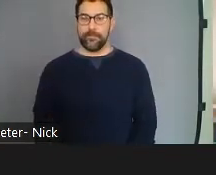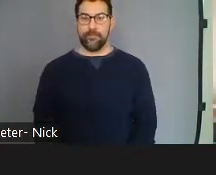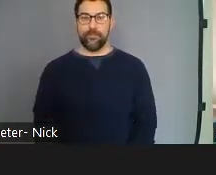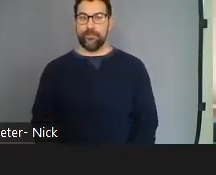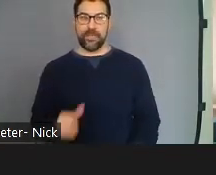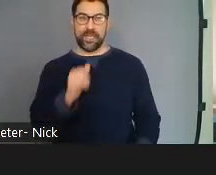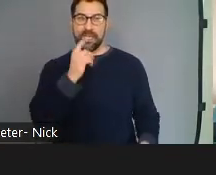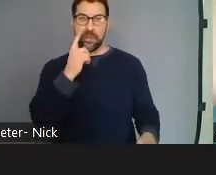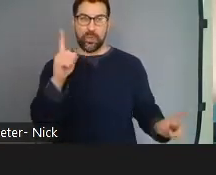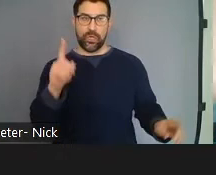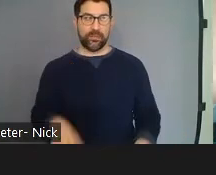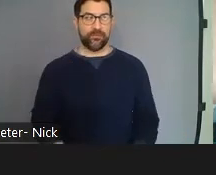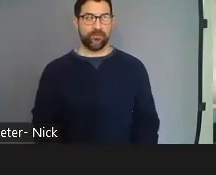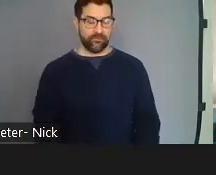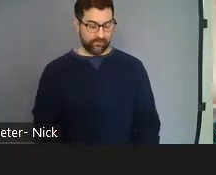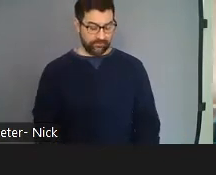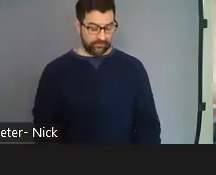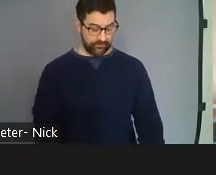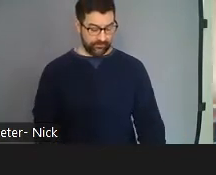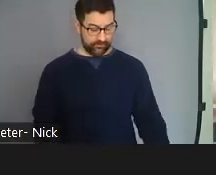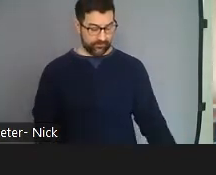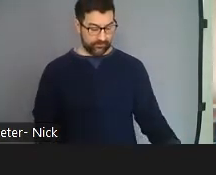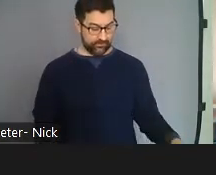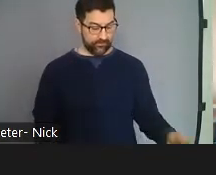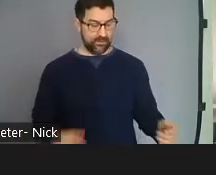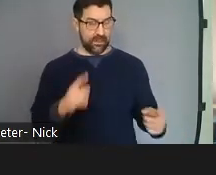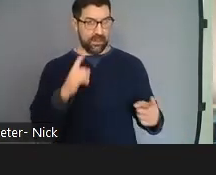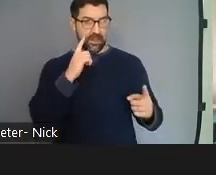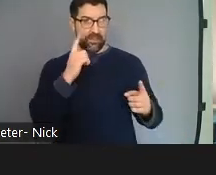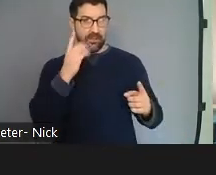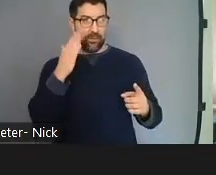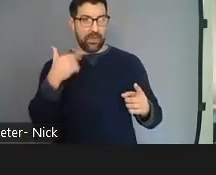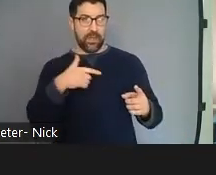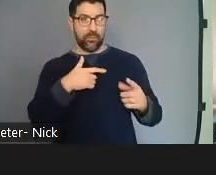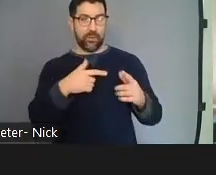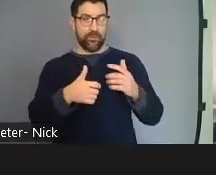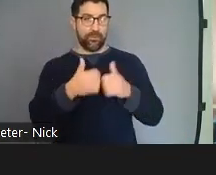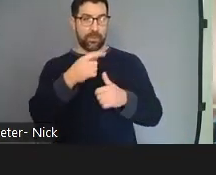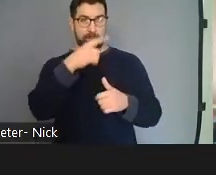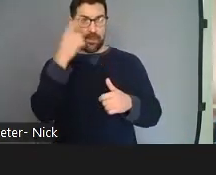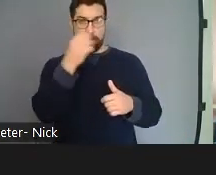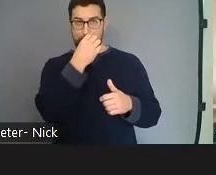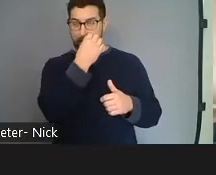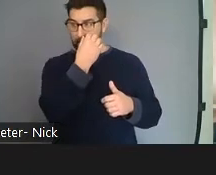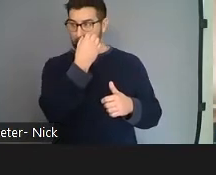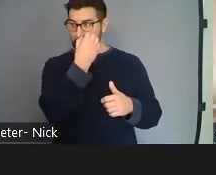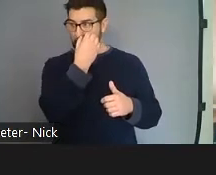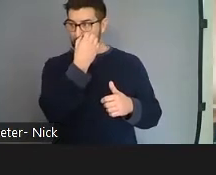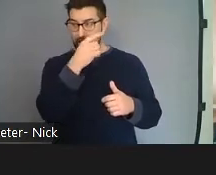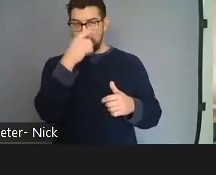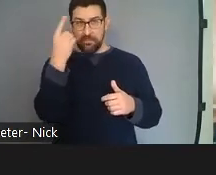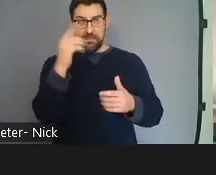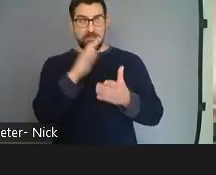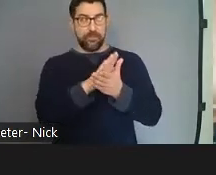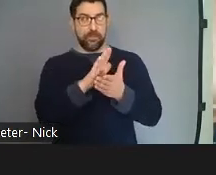work. Honestly, I think it didn't work because we're a predominantly Black school, and a lot of the issues that